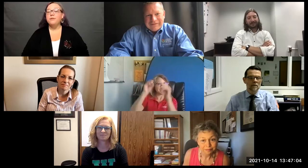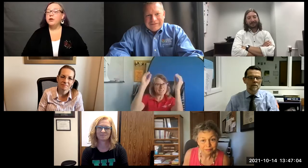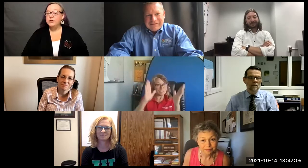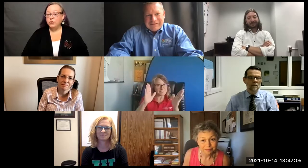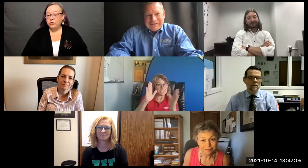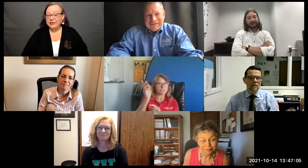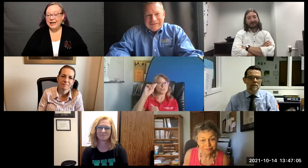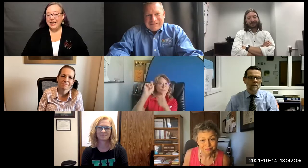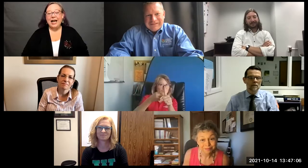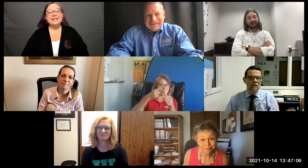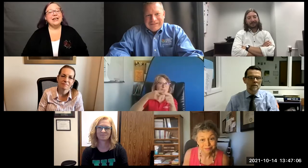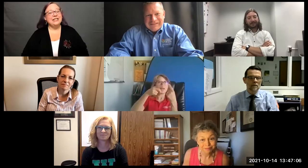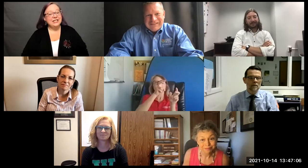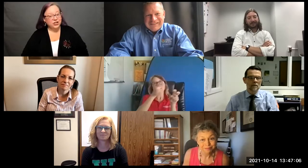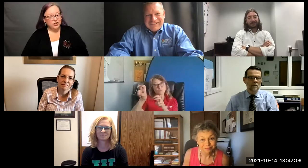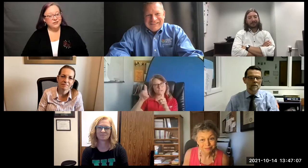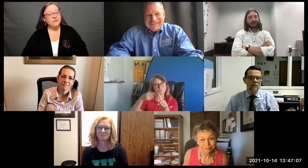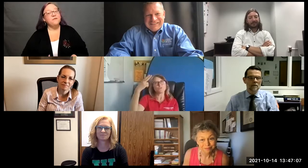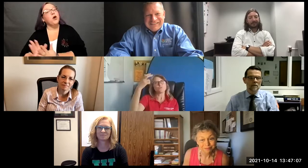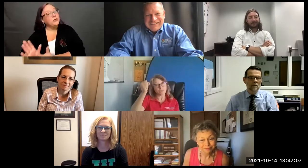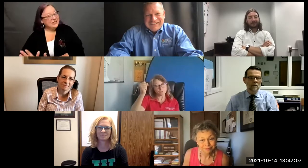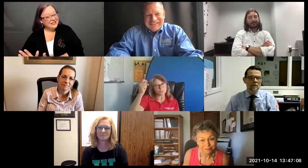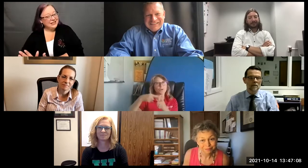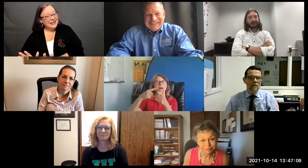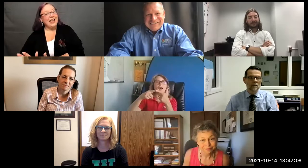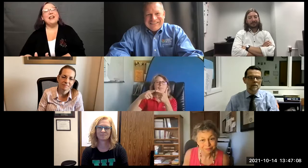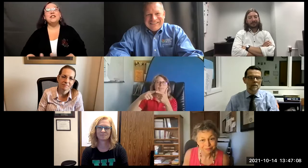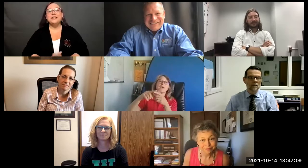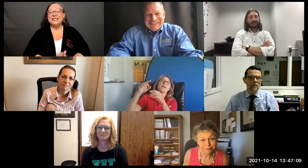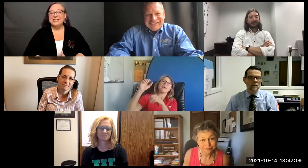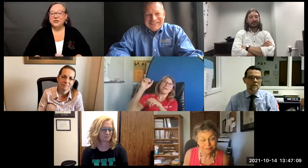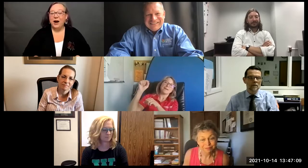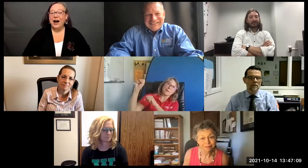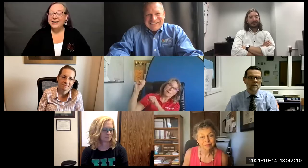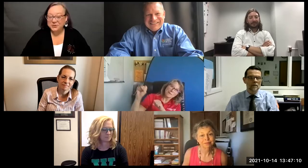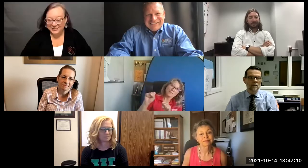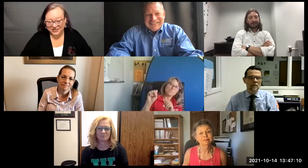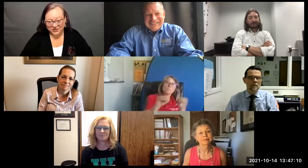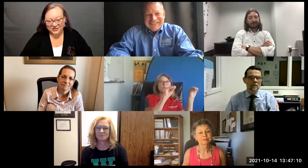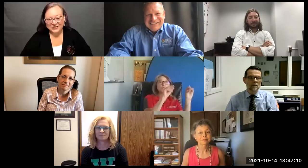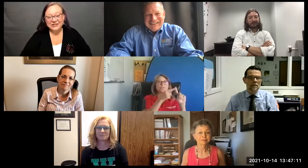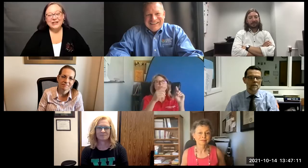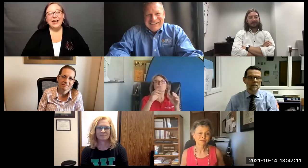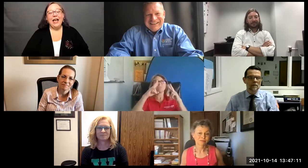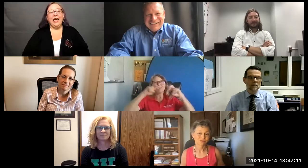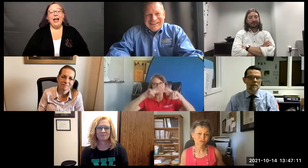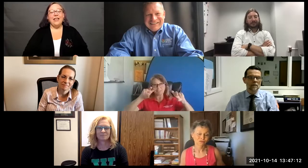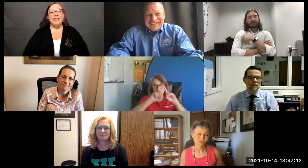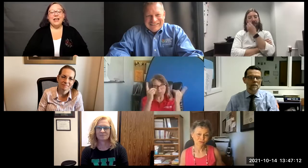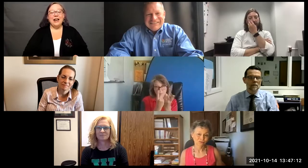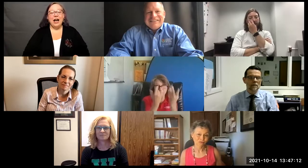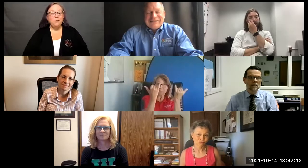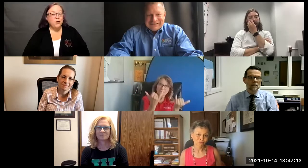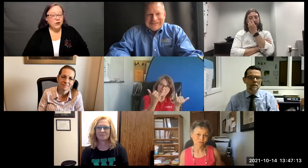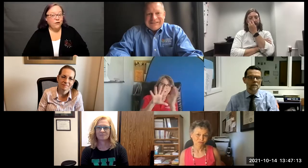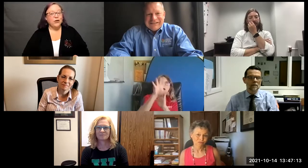in the middle school as a teacher first, and then I transitioned to a high school teacher. And